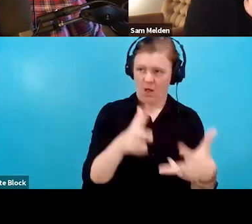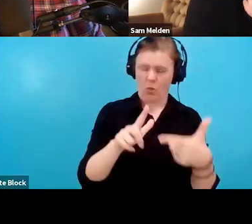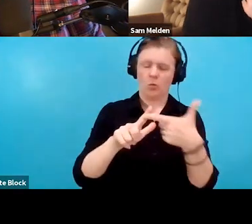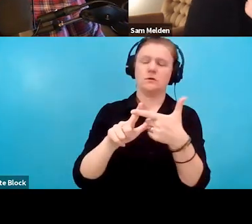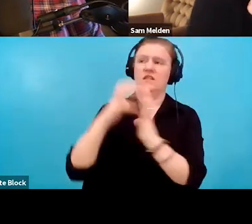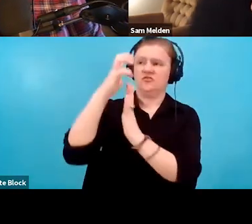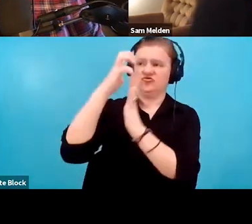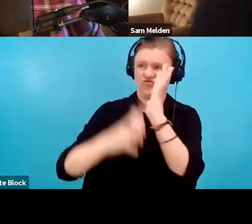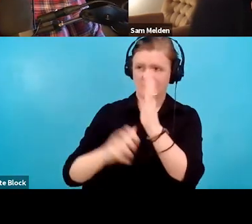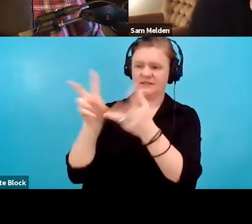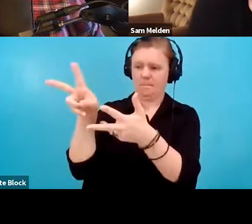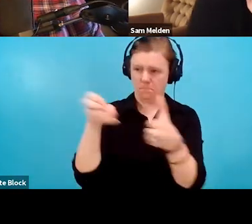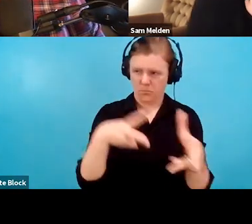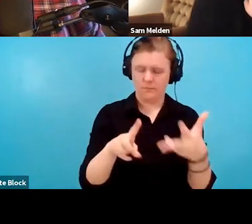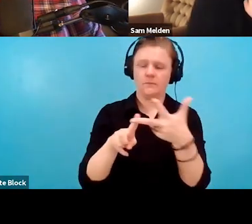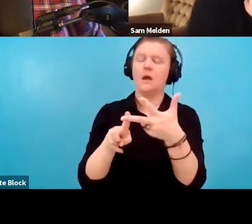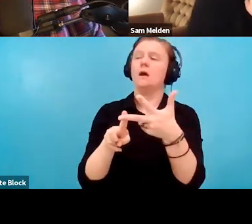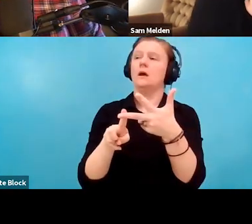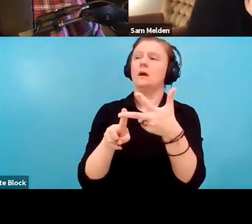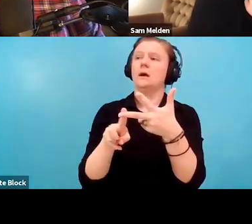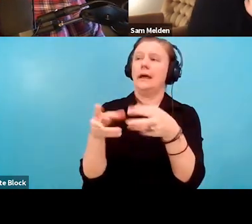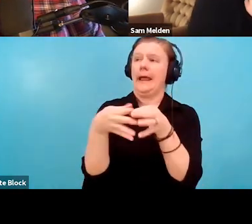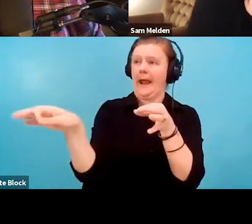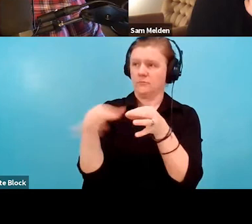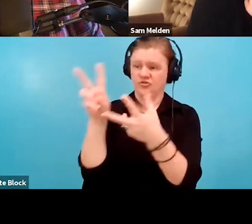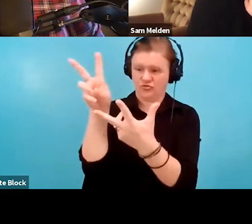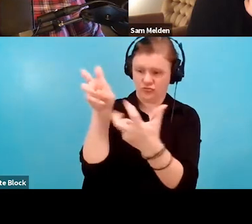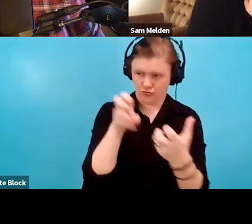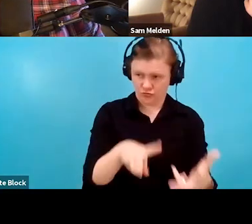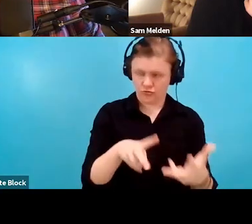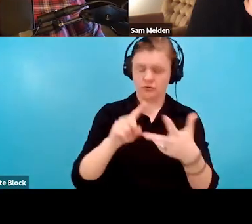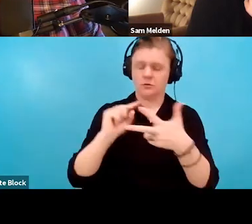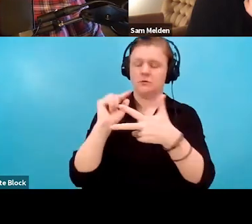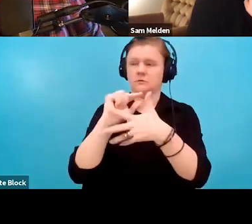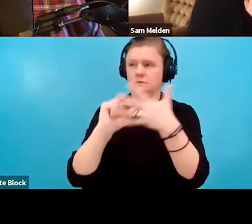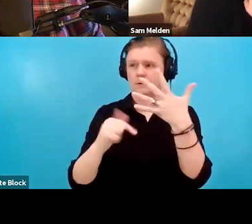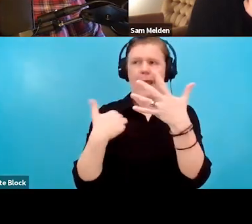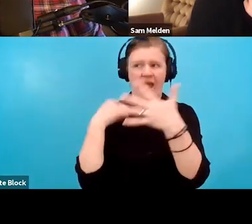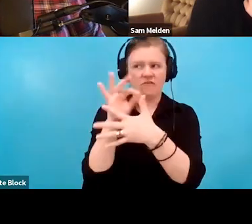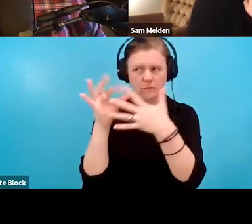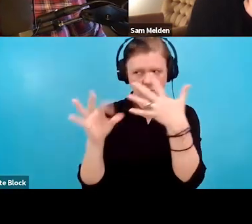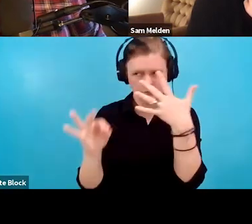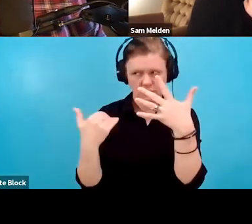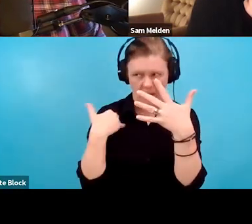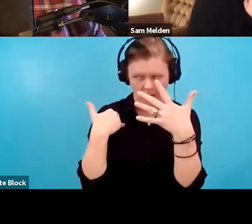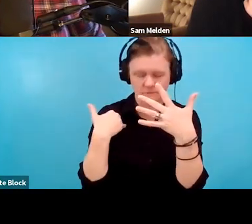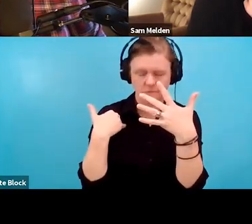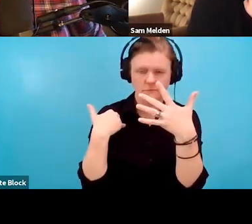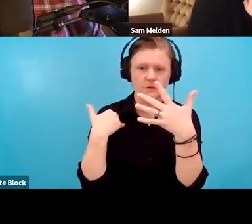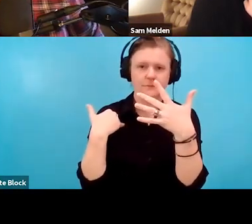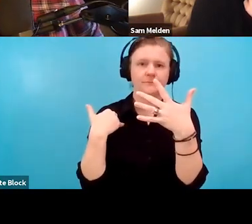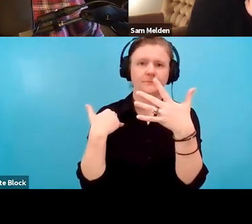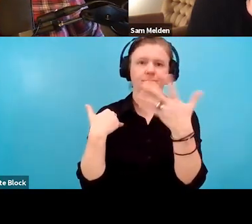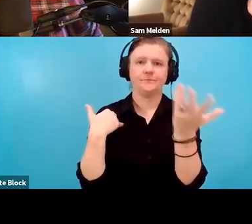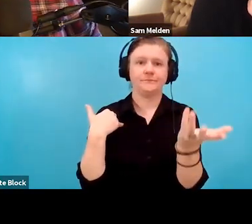the captions plus the audio description plus some additional sort of scene setting. It's